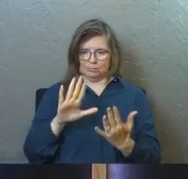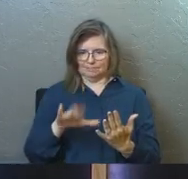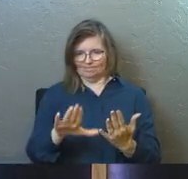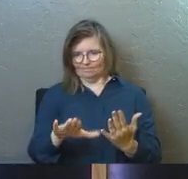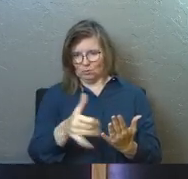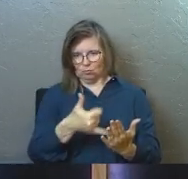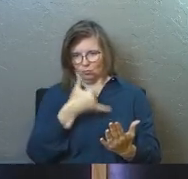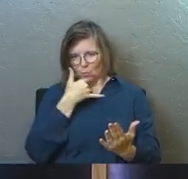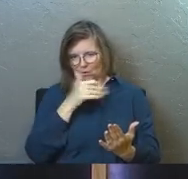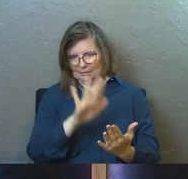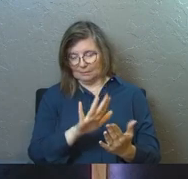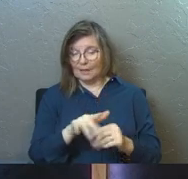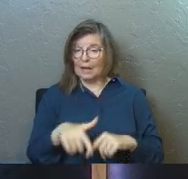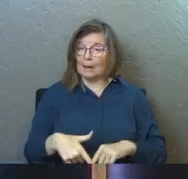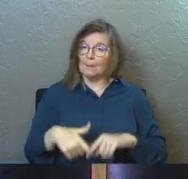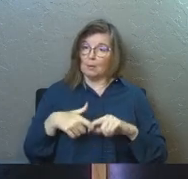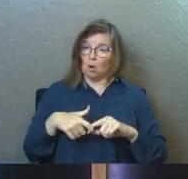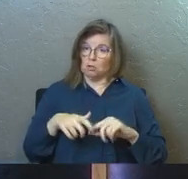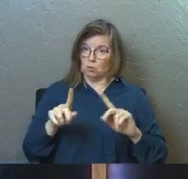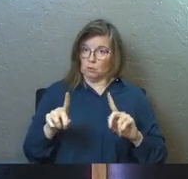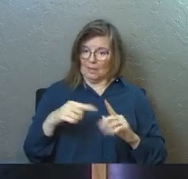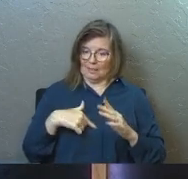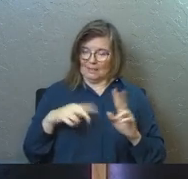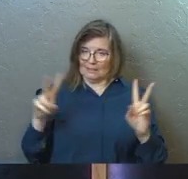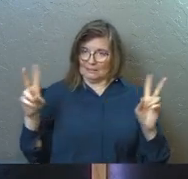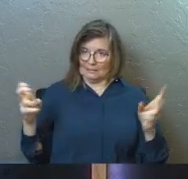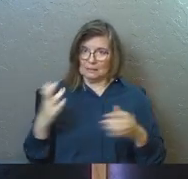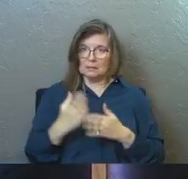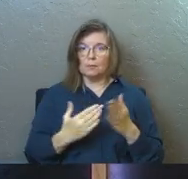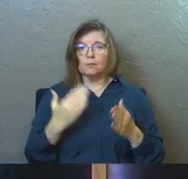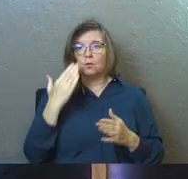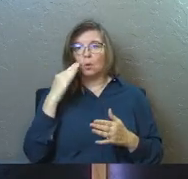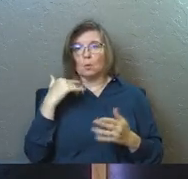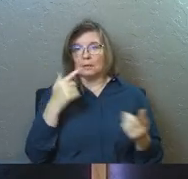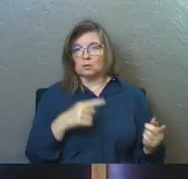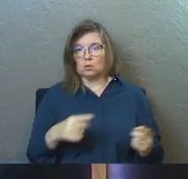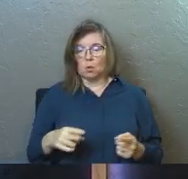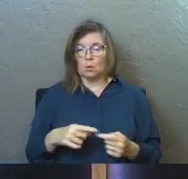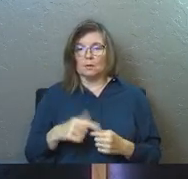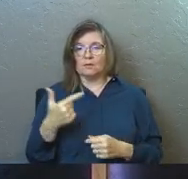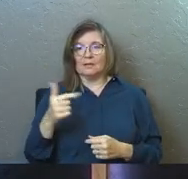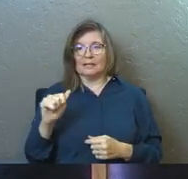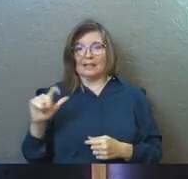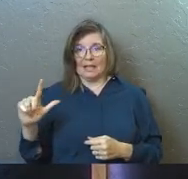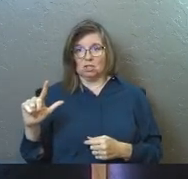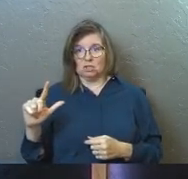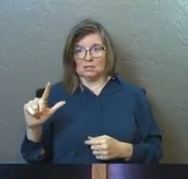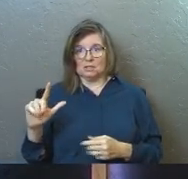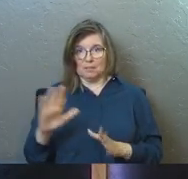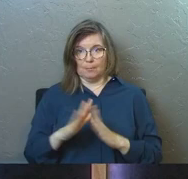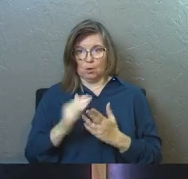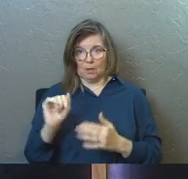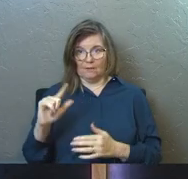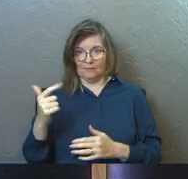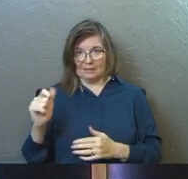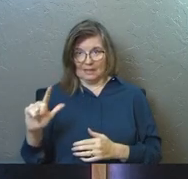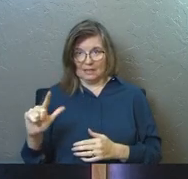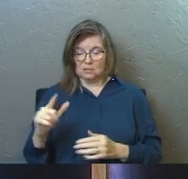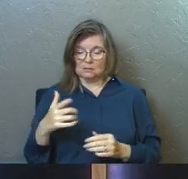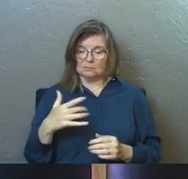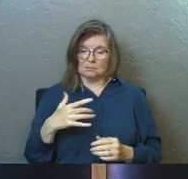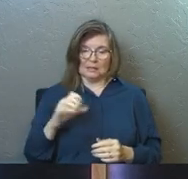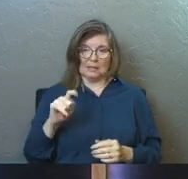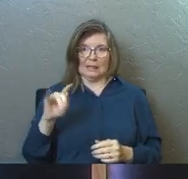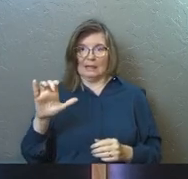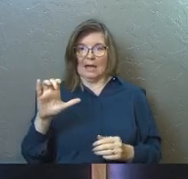what he did was very wrong. I'm going to pause you right there in this scene. Some of you guys know where this is going. This is out of Galatians. This is a classic scene